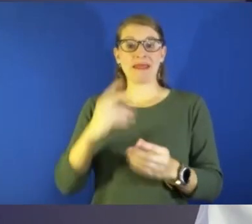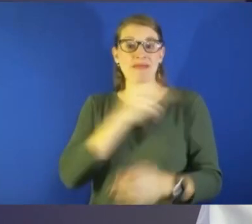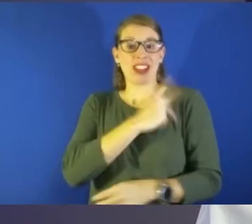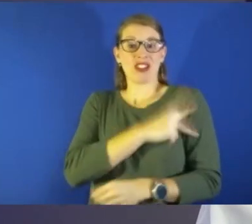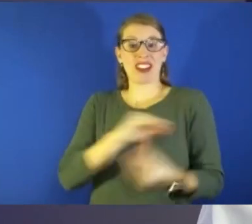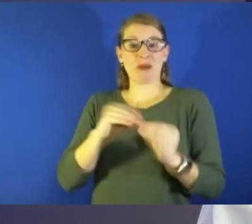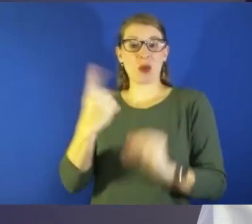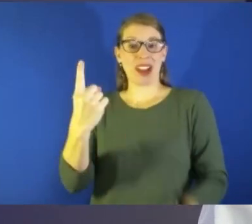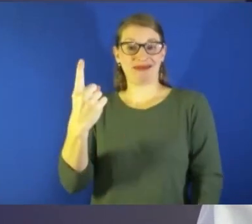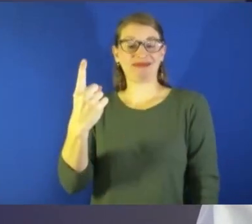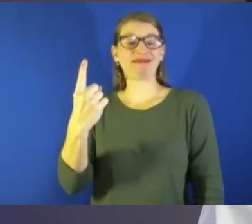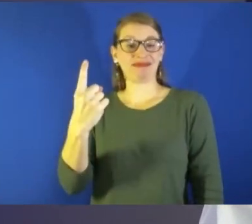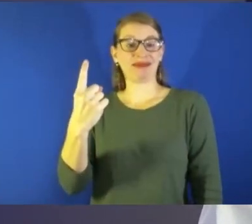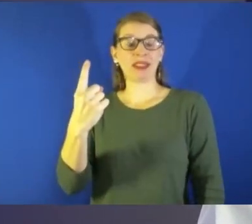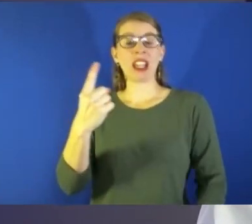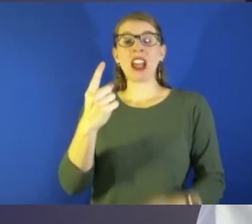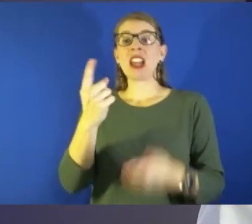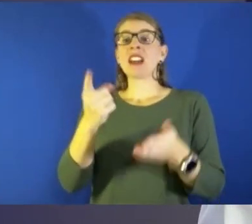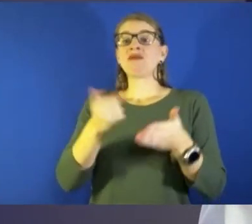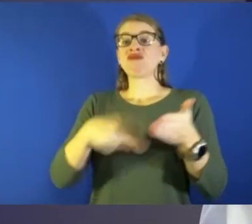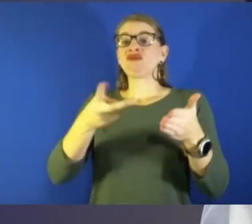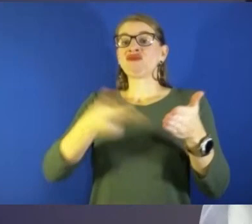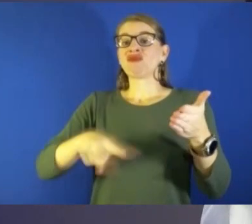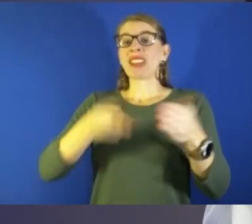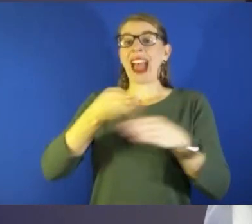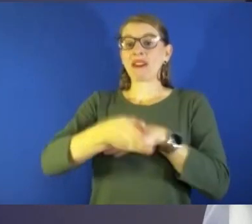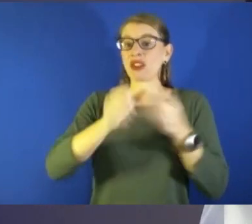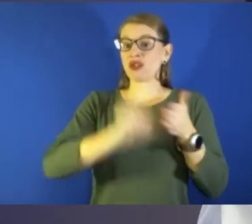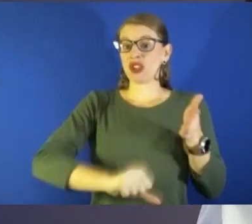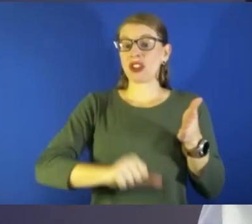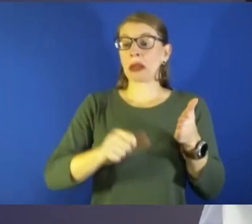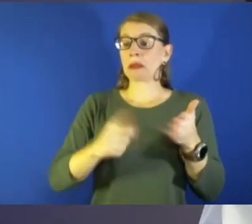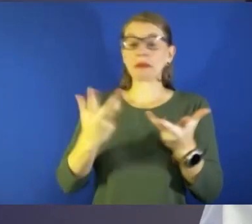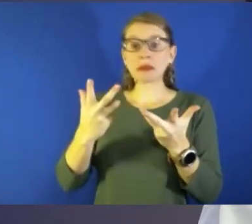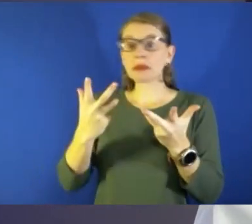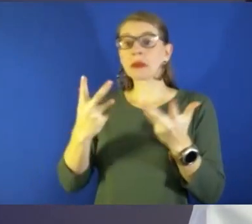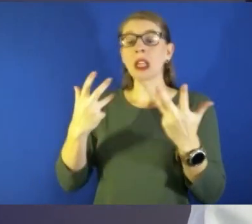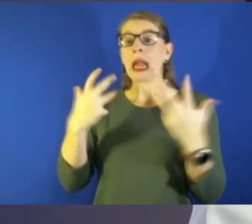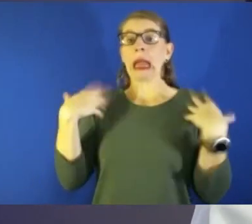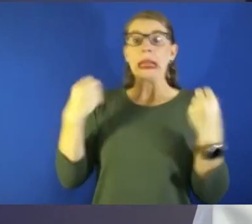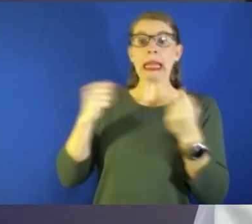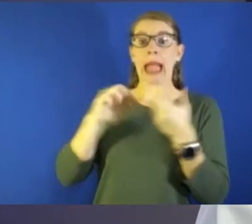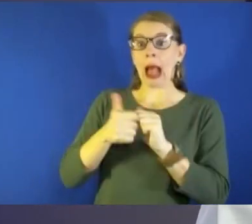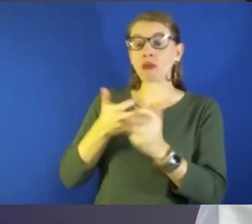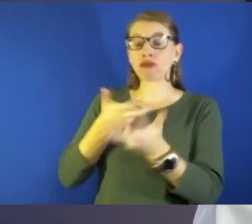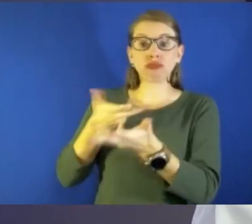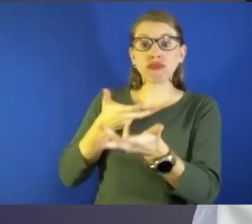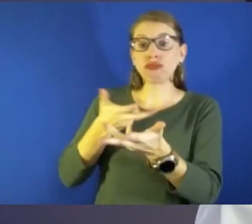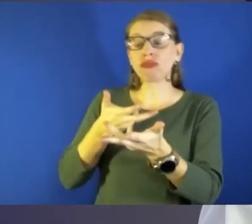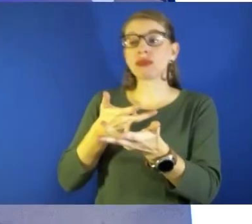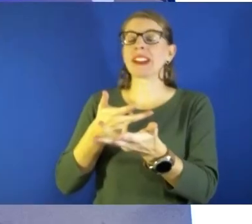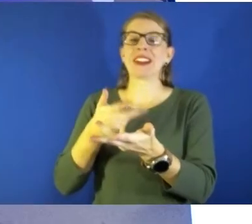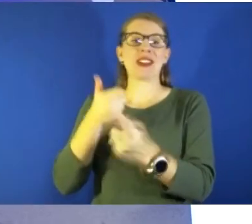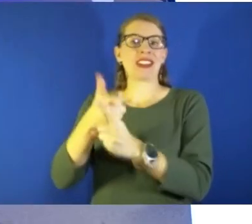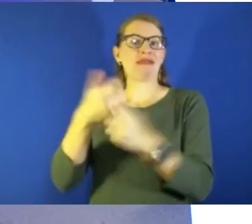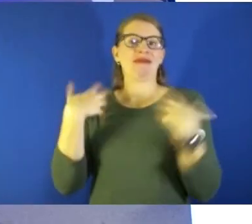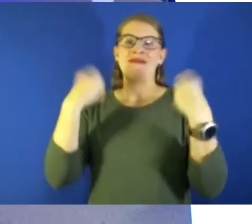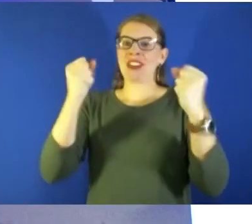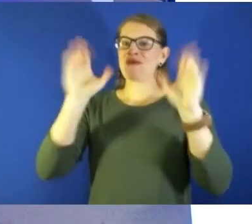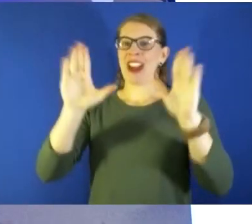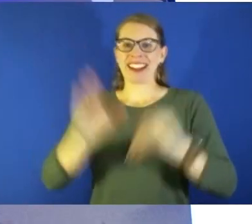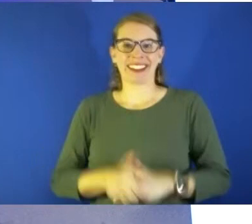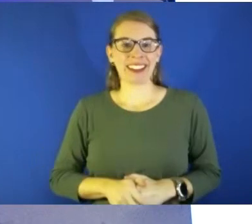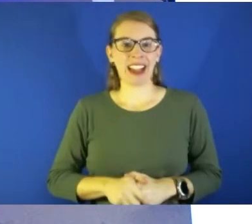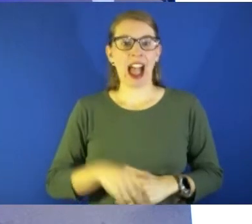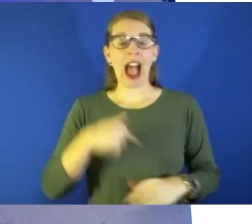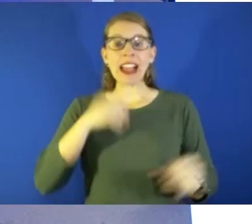a few weeks after the procedure to see how she was healing, and she she just did great. Yeah, I interviewed her.